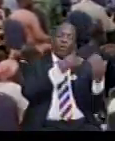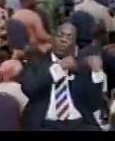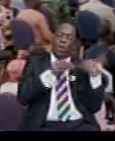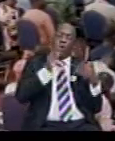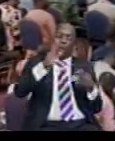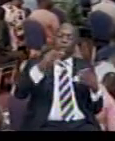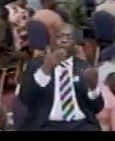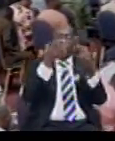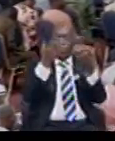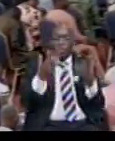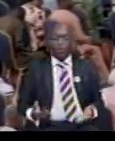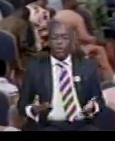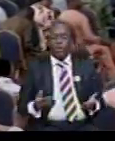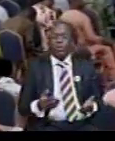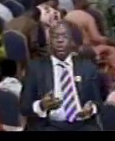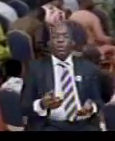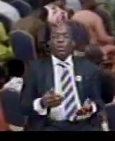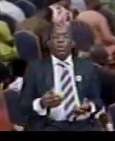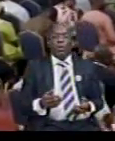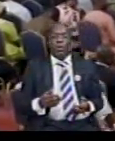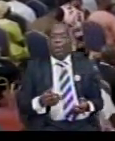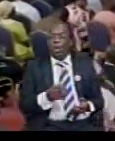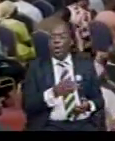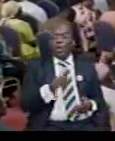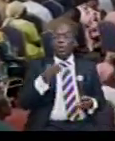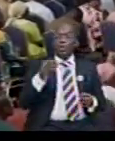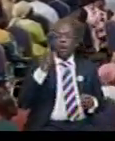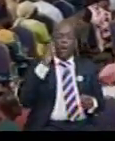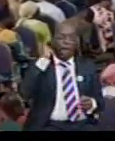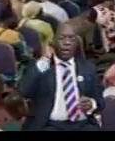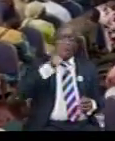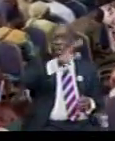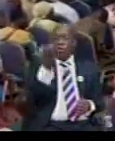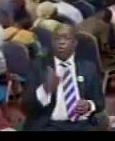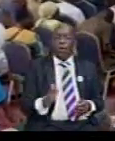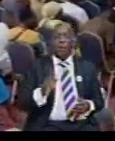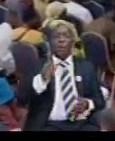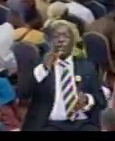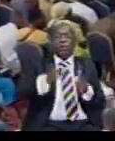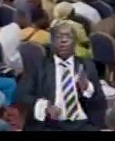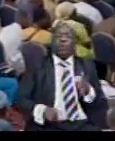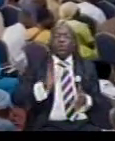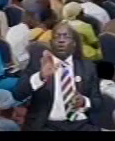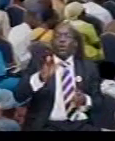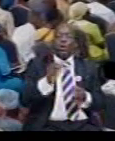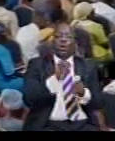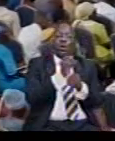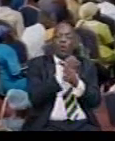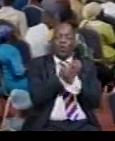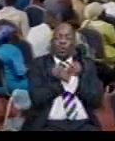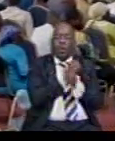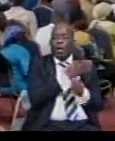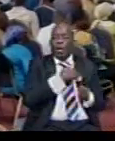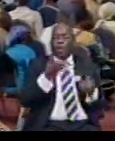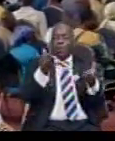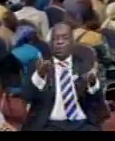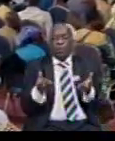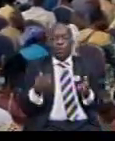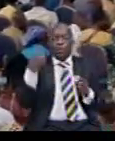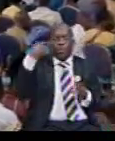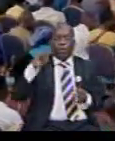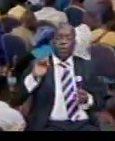burden, but never decrease your passion and your love for souls.